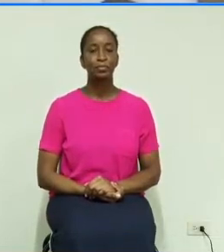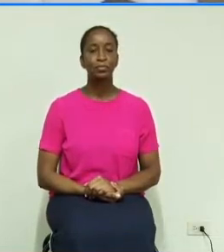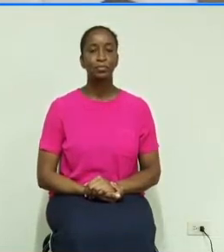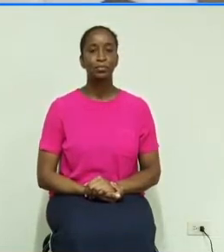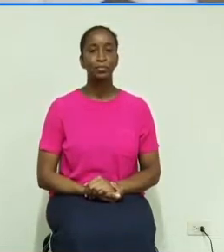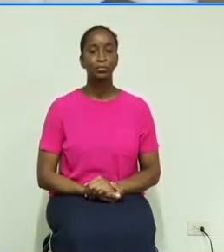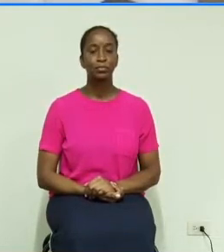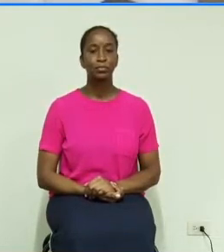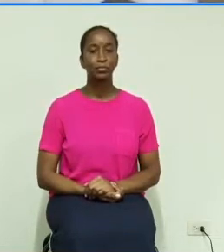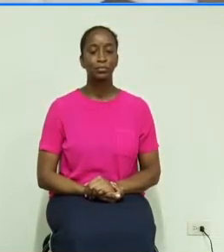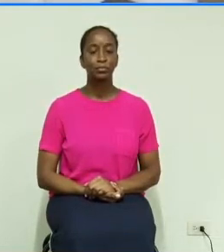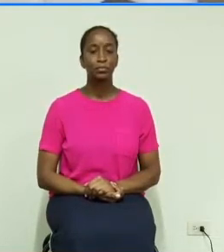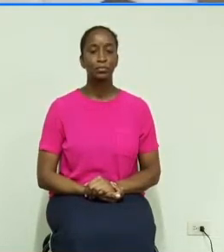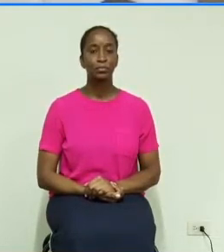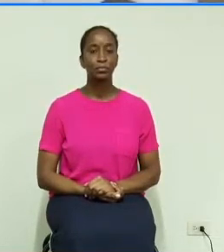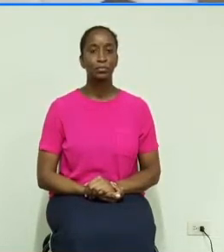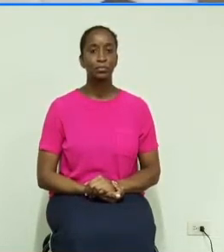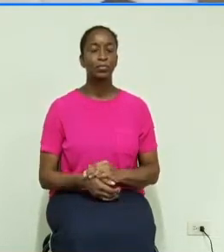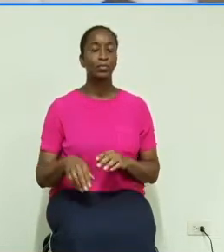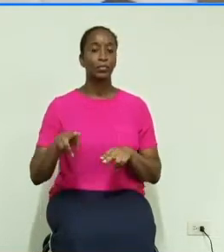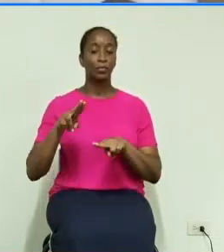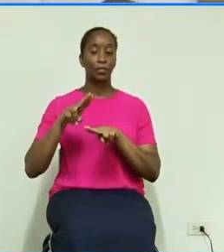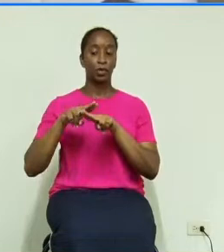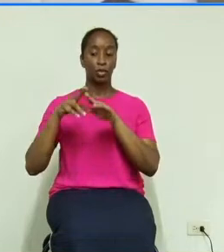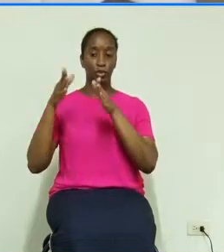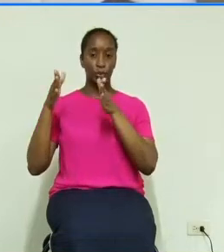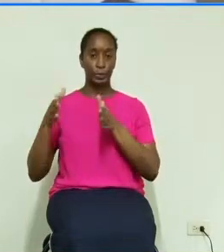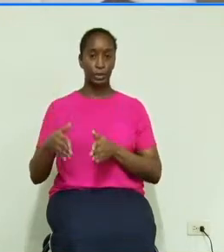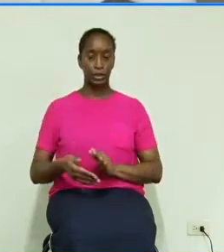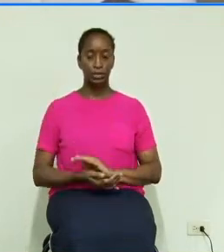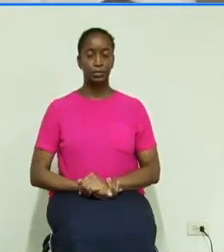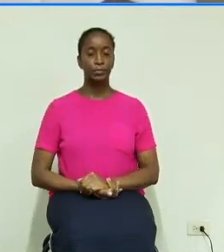Our chairman wants the microphone.